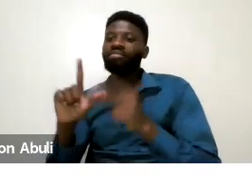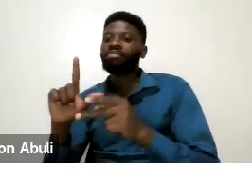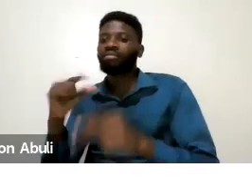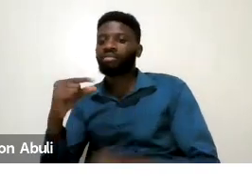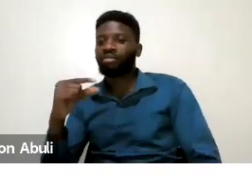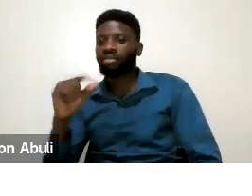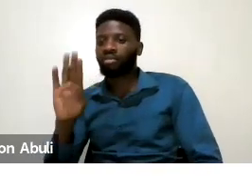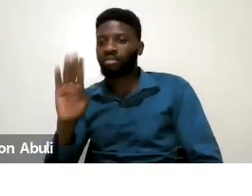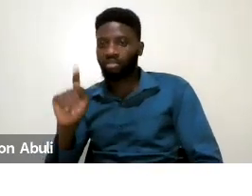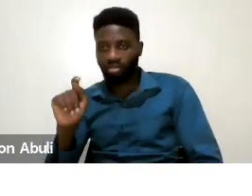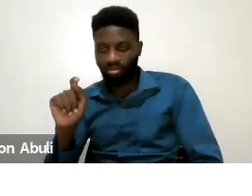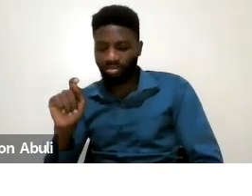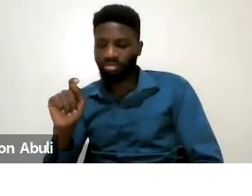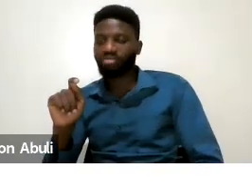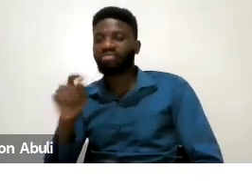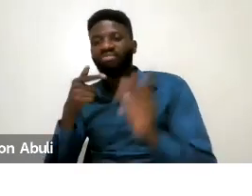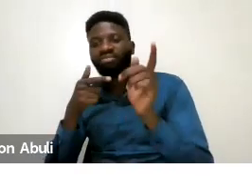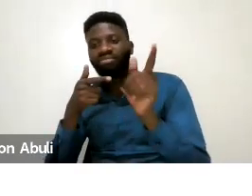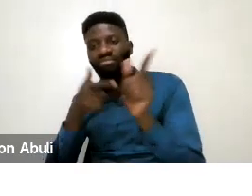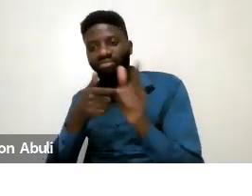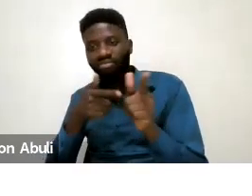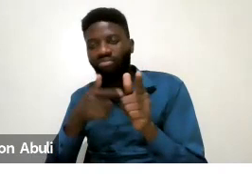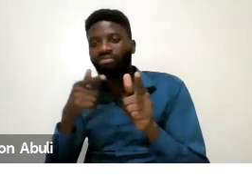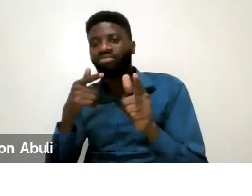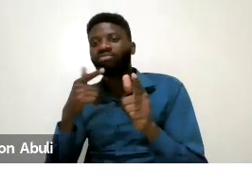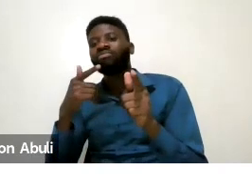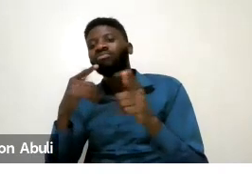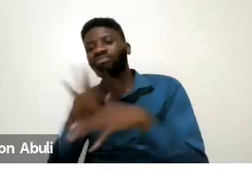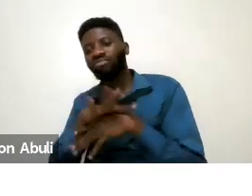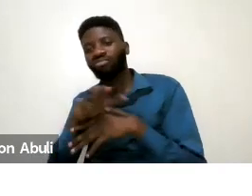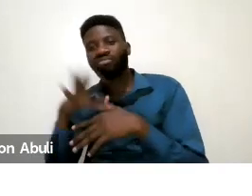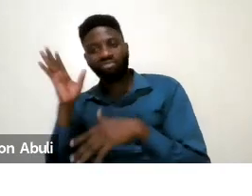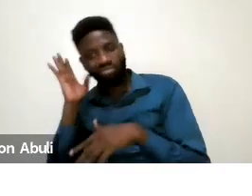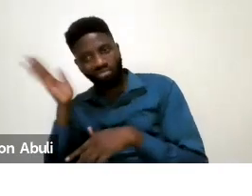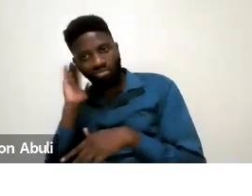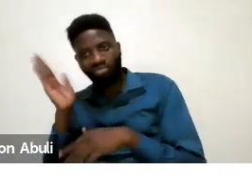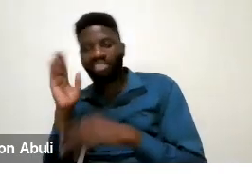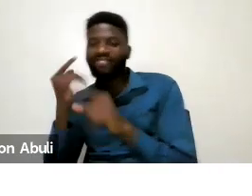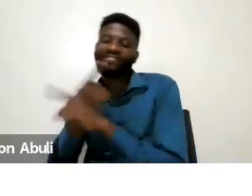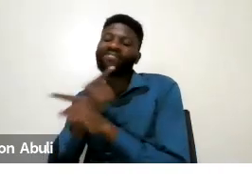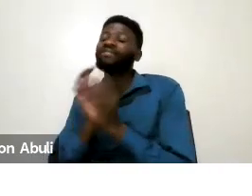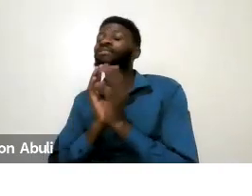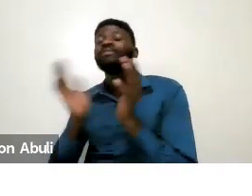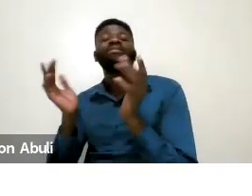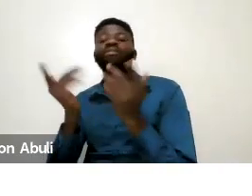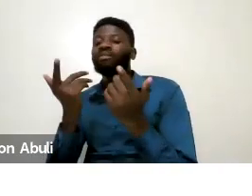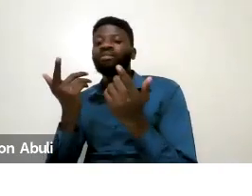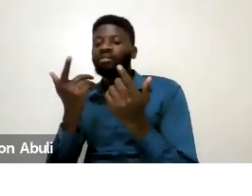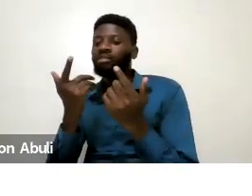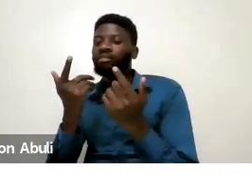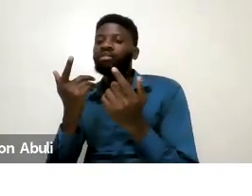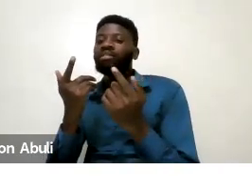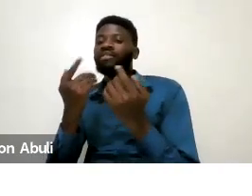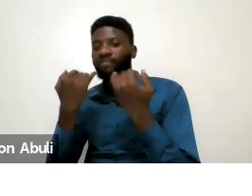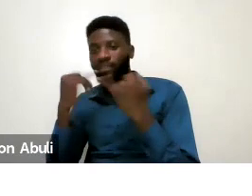of prejudice or discrimination that happens in the workplace. information that you need to do your work deliberately